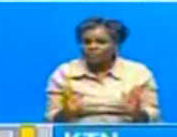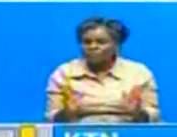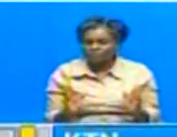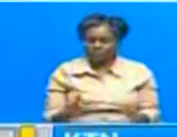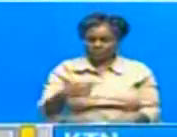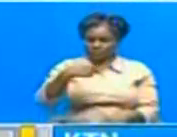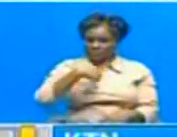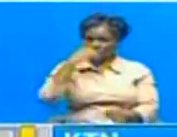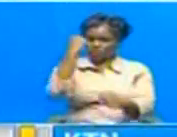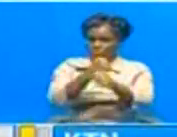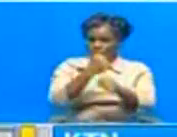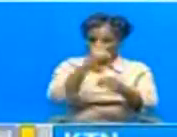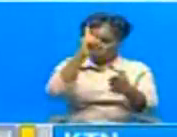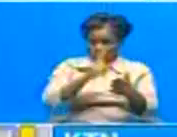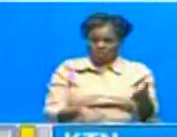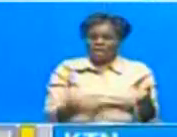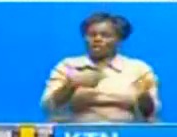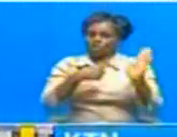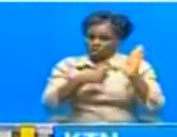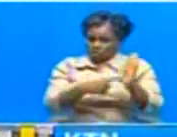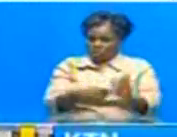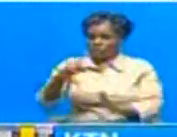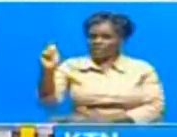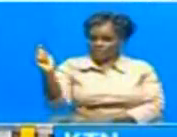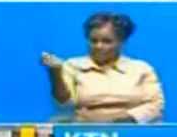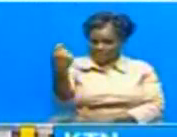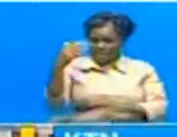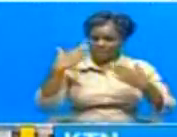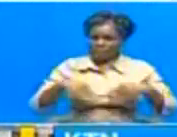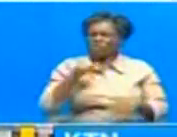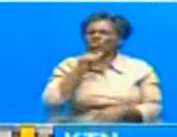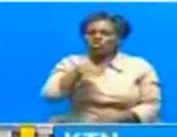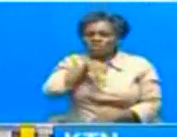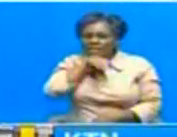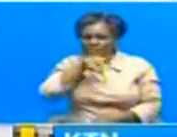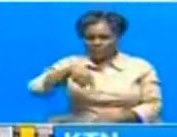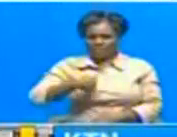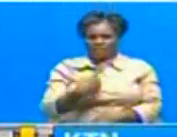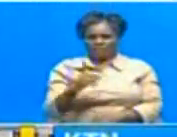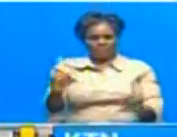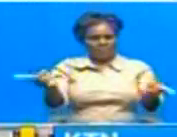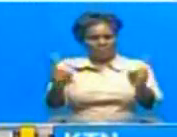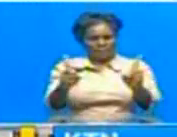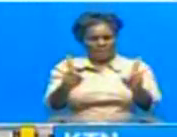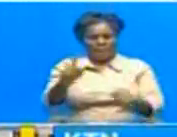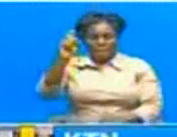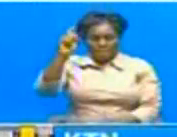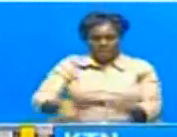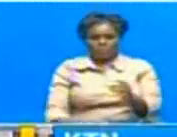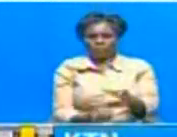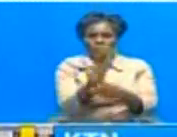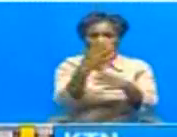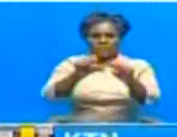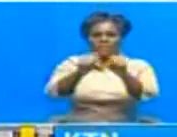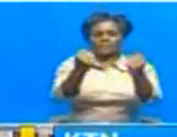So what I'm trying to do is, I'm basically trying to show Kenyans that, look, this is not for Raila Odinga. But we must create a system